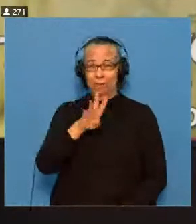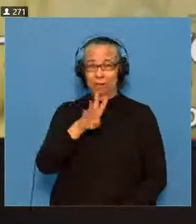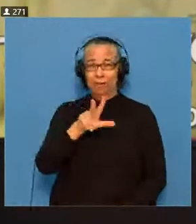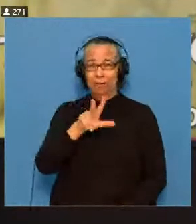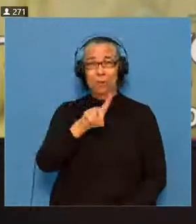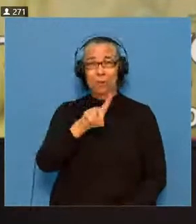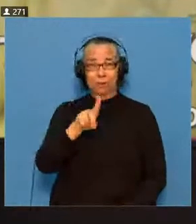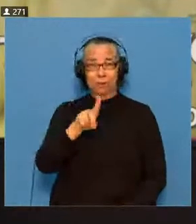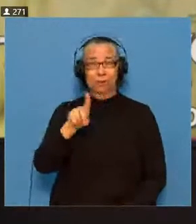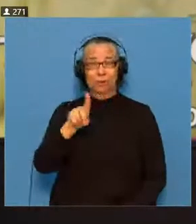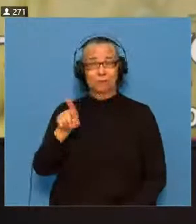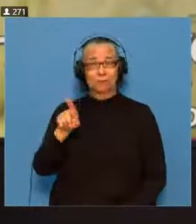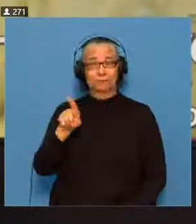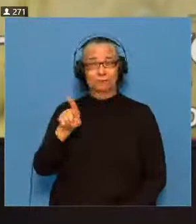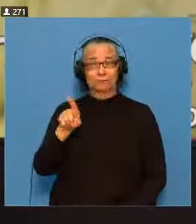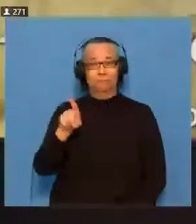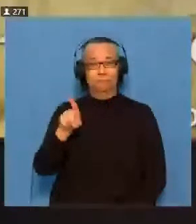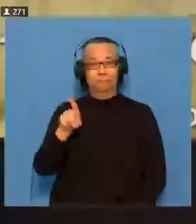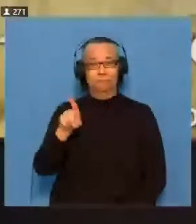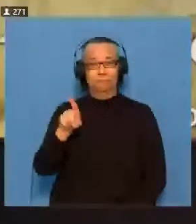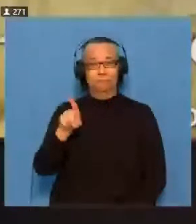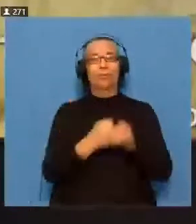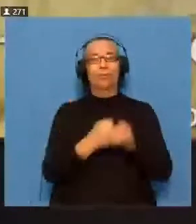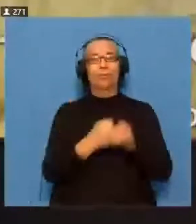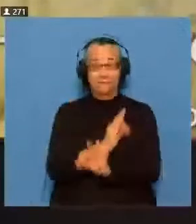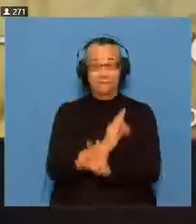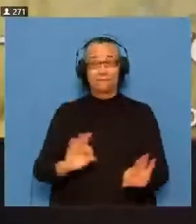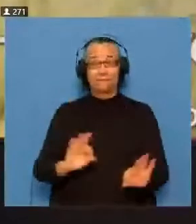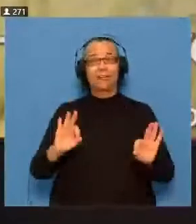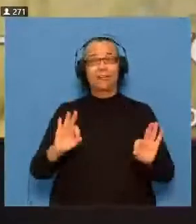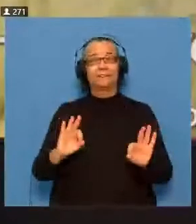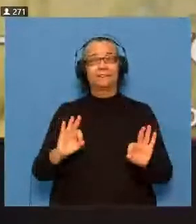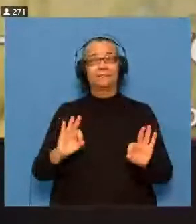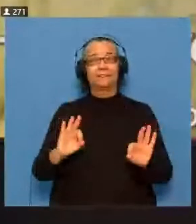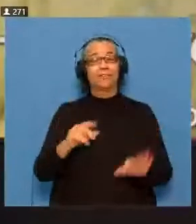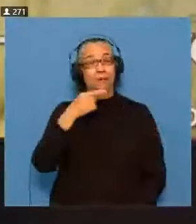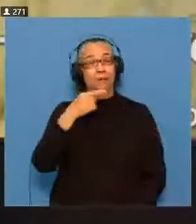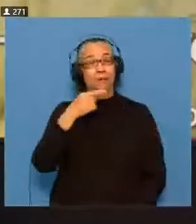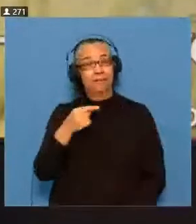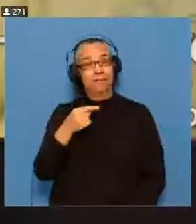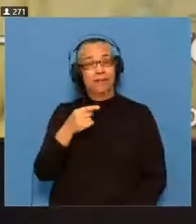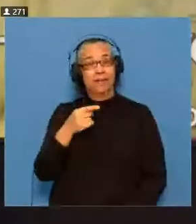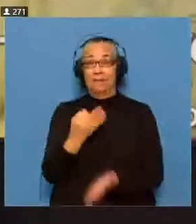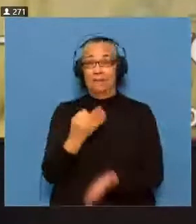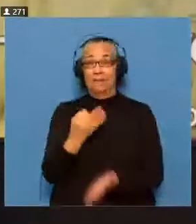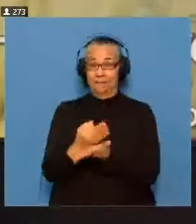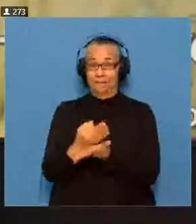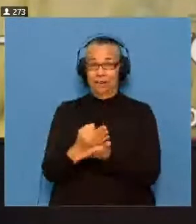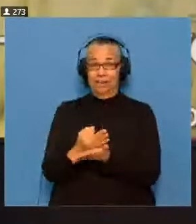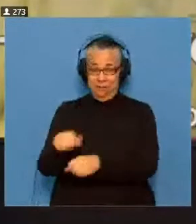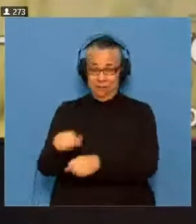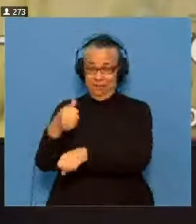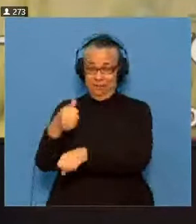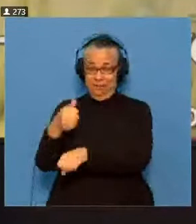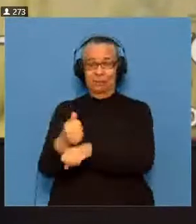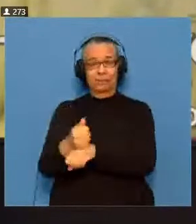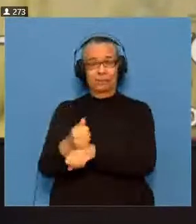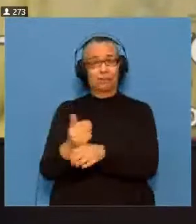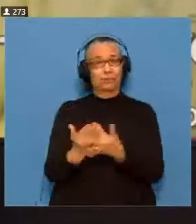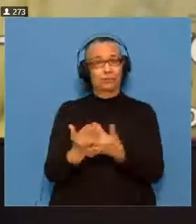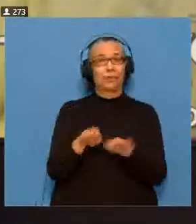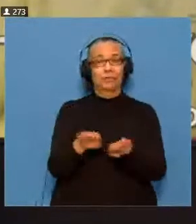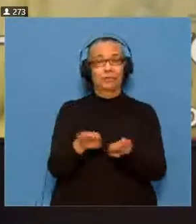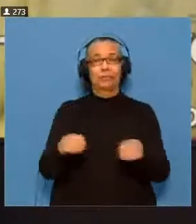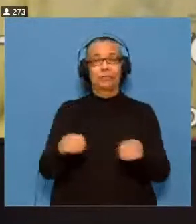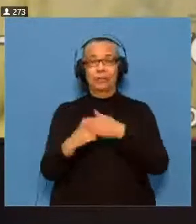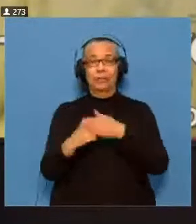543-1111. This support is free of charge to the public, as funding has been made available through the Bermuda Foundation with support from the Health